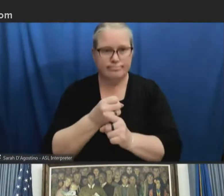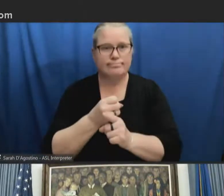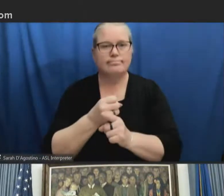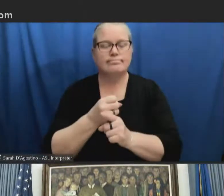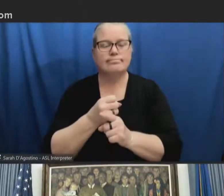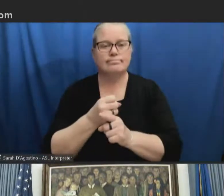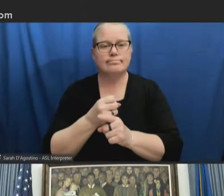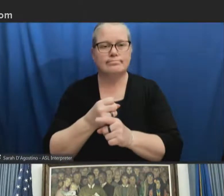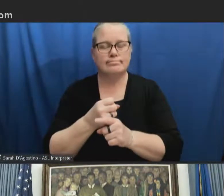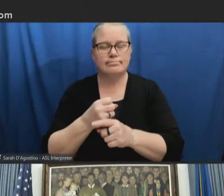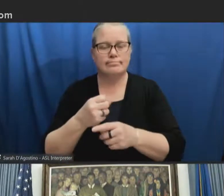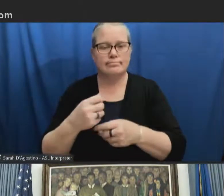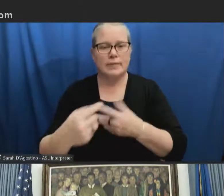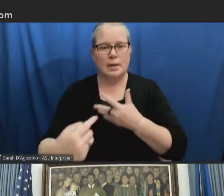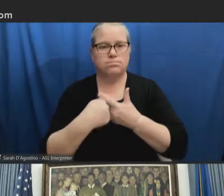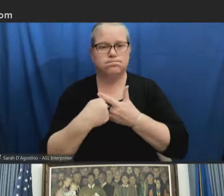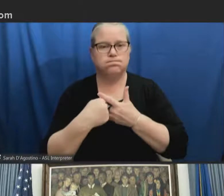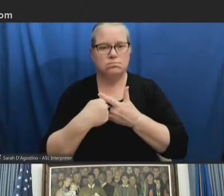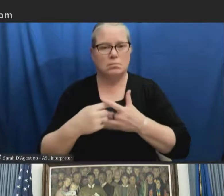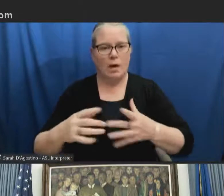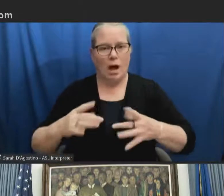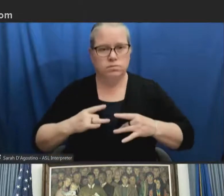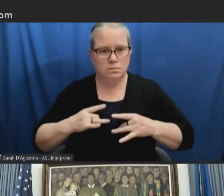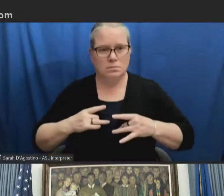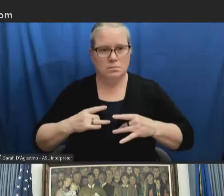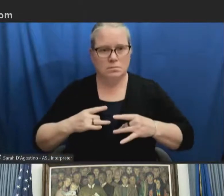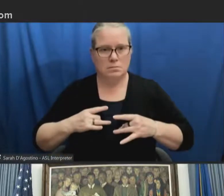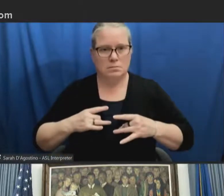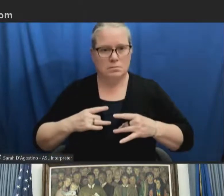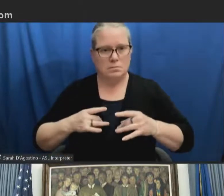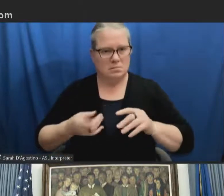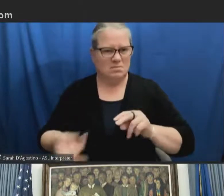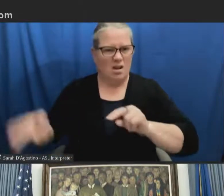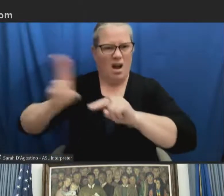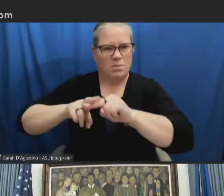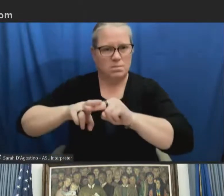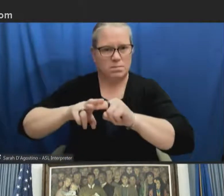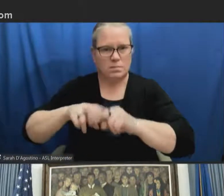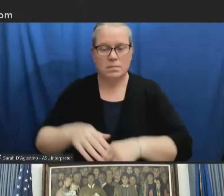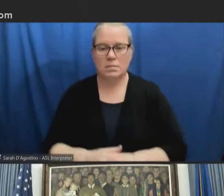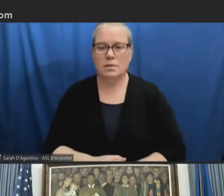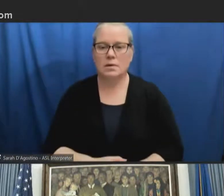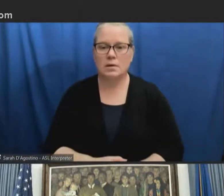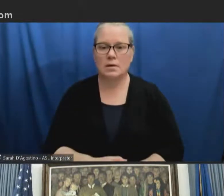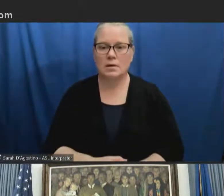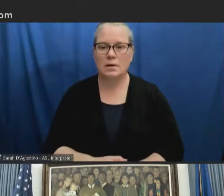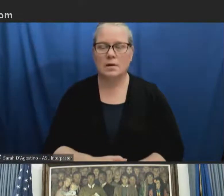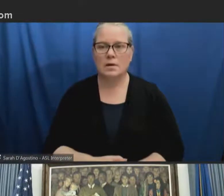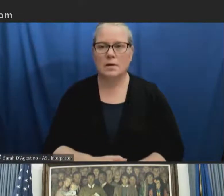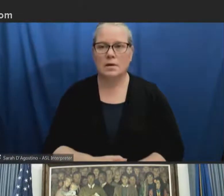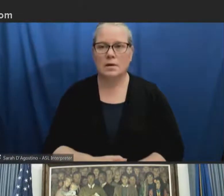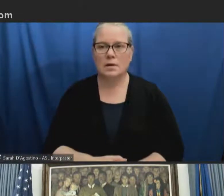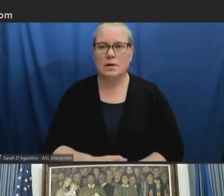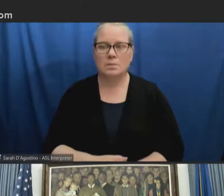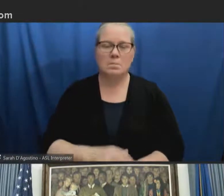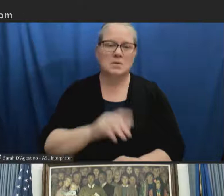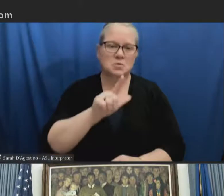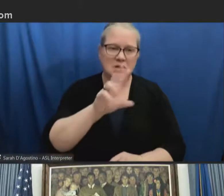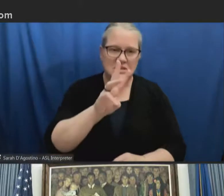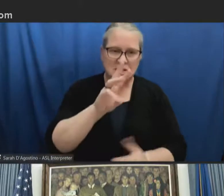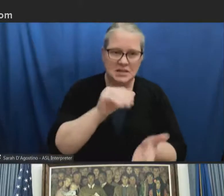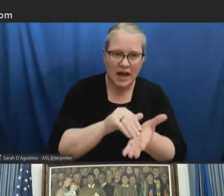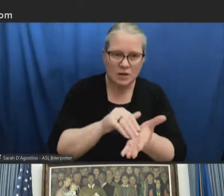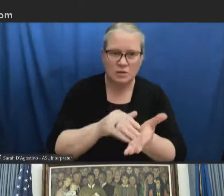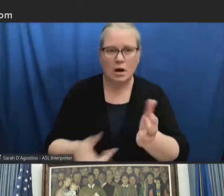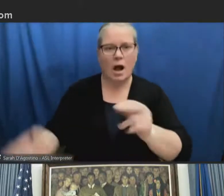about 26,000 to about 11,000 breakthrough cases in that time. The number